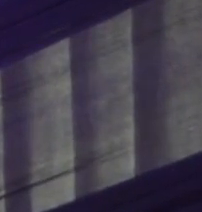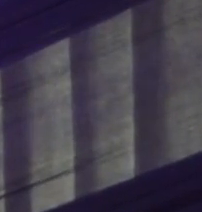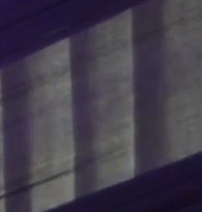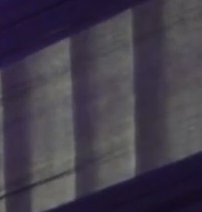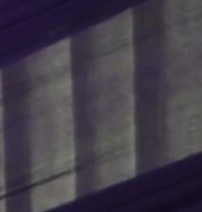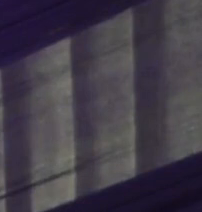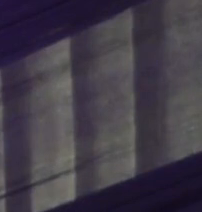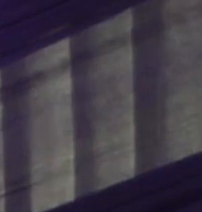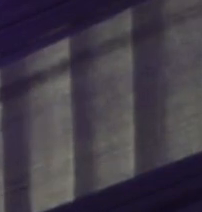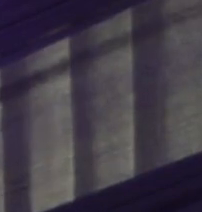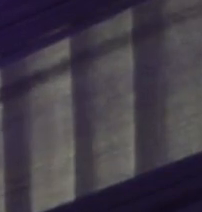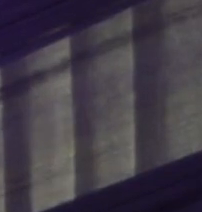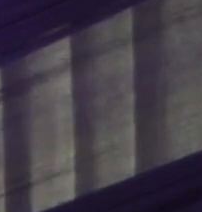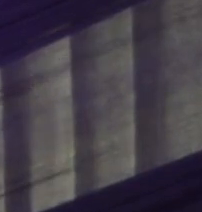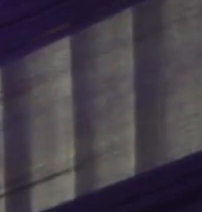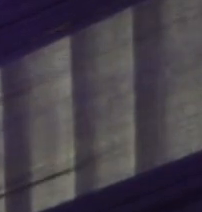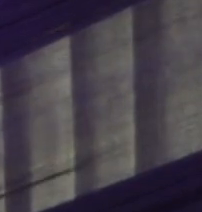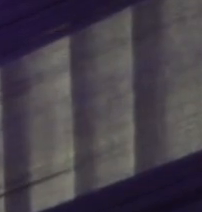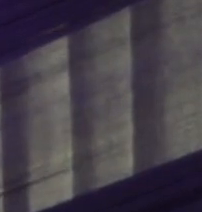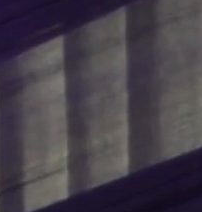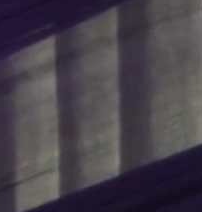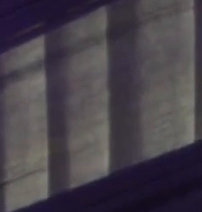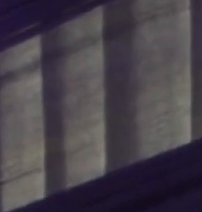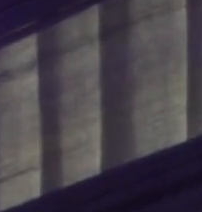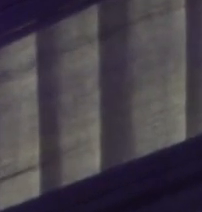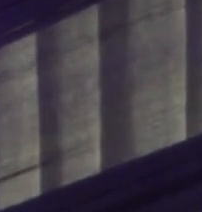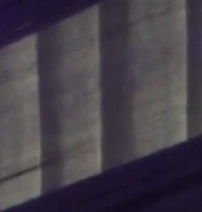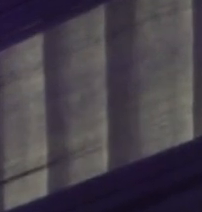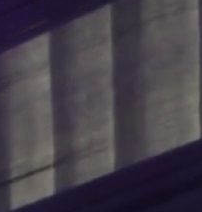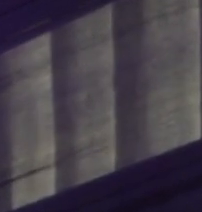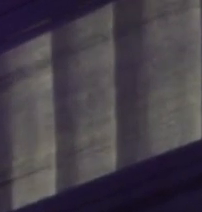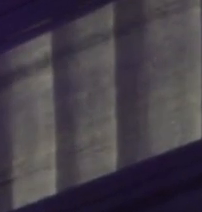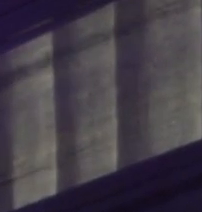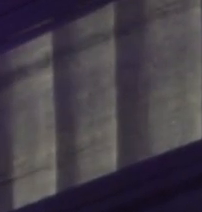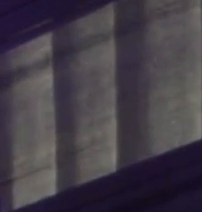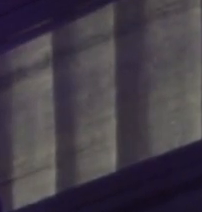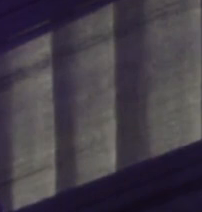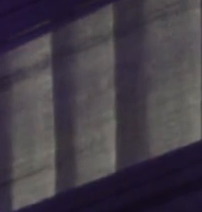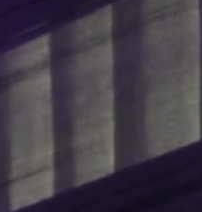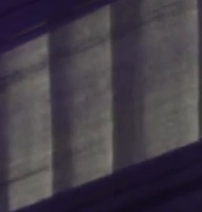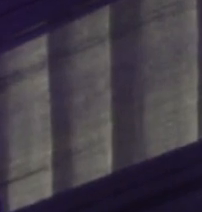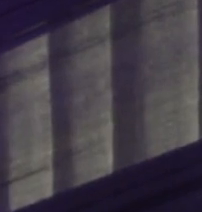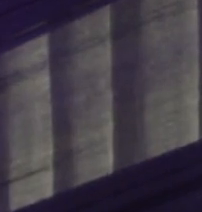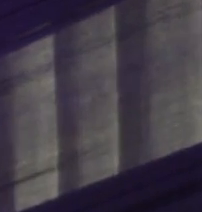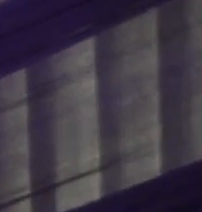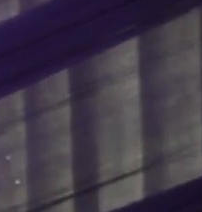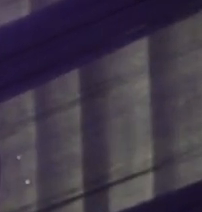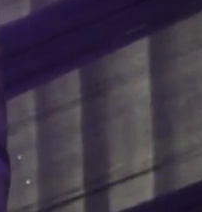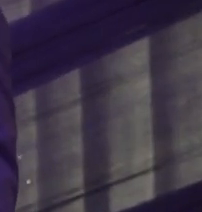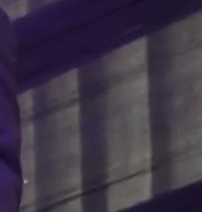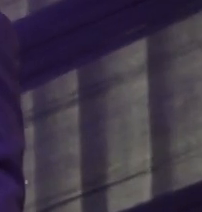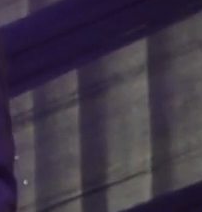beings to be deceived. Hatunayo jaribio la kudanganyika kama wanadamu. And we begin to think, na tunaanza kufikiria, by my own strength, kwa nguvu zangu, by my